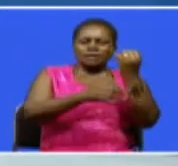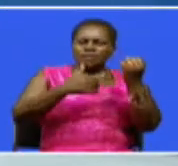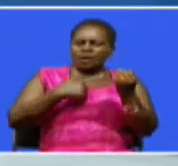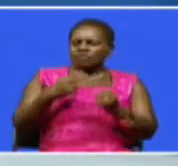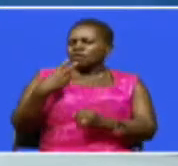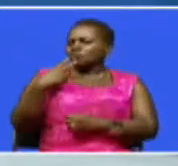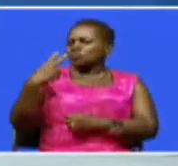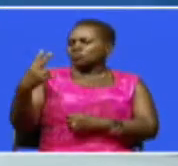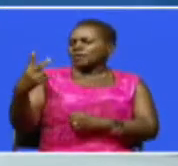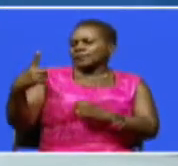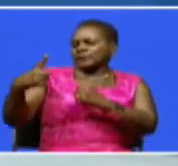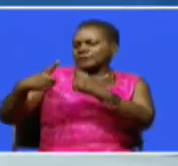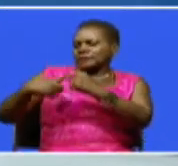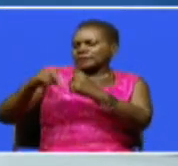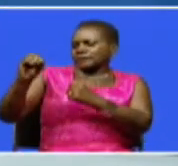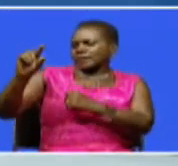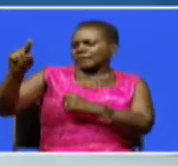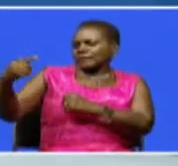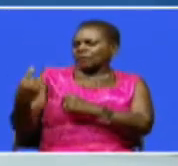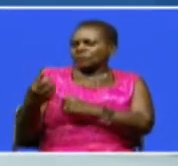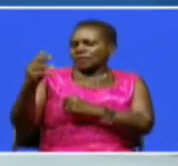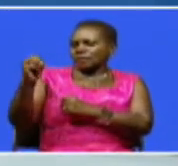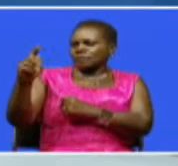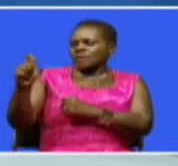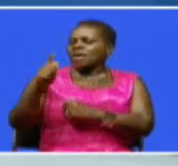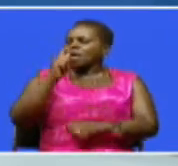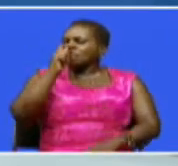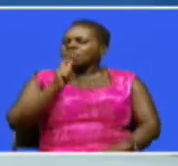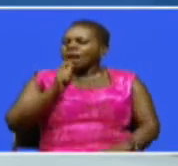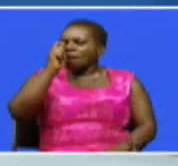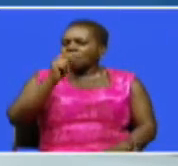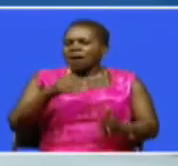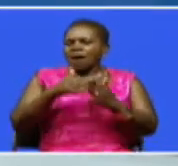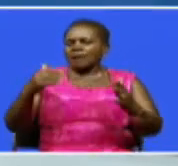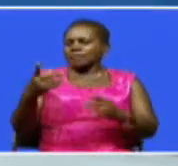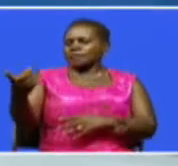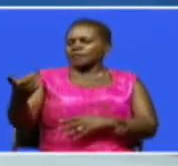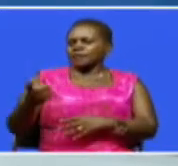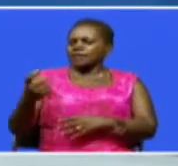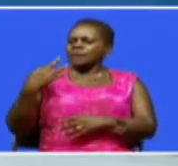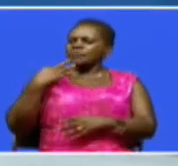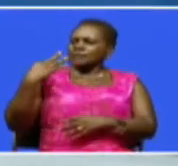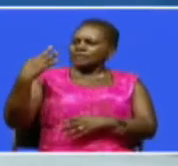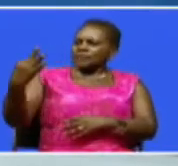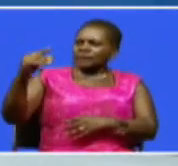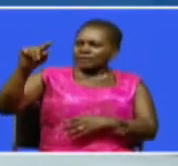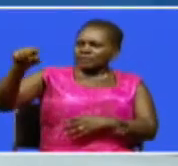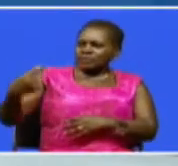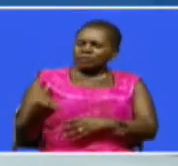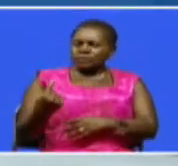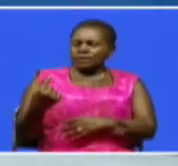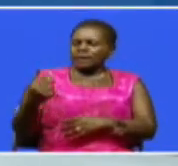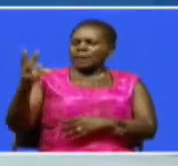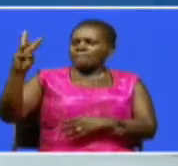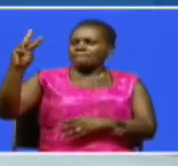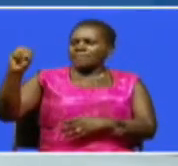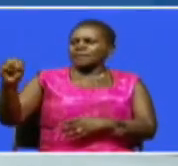produces 260,000 metric tons of beef against a demand of 300,000 metric